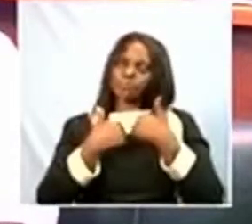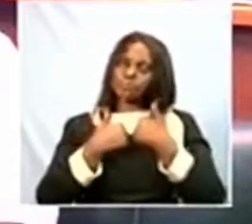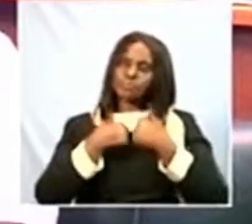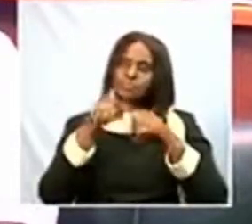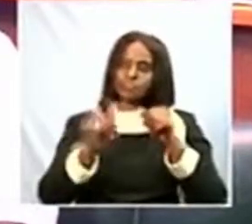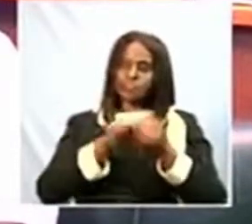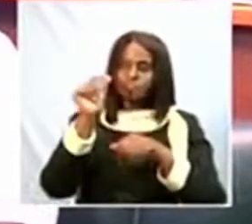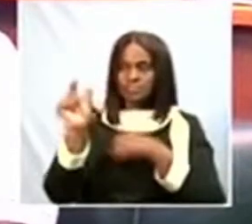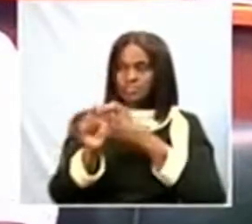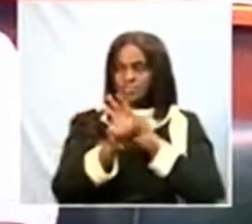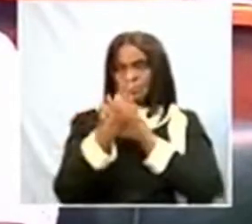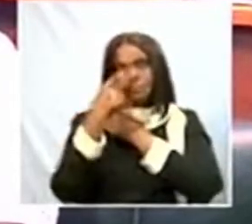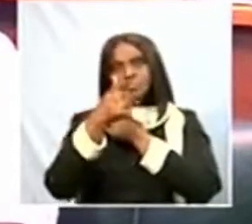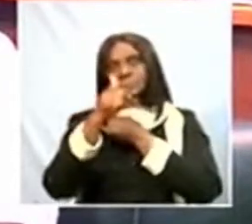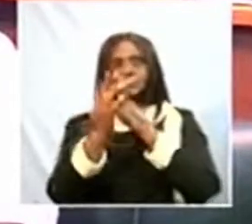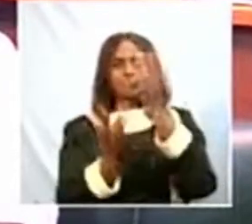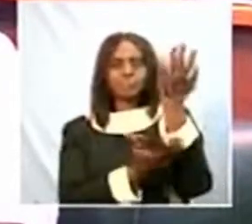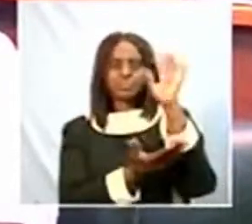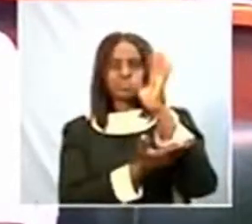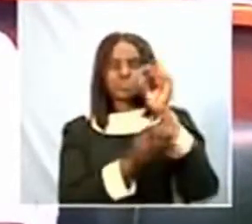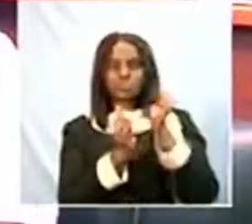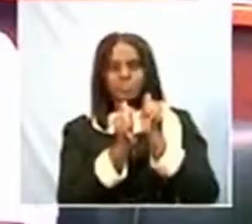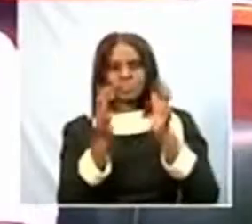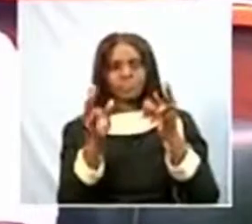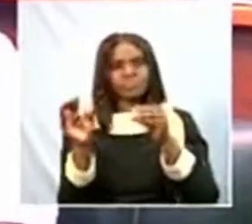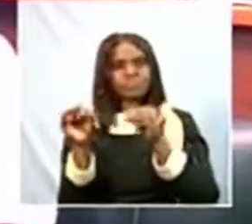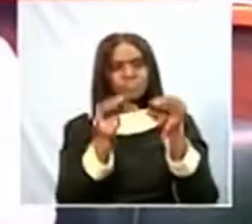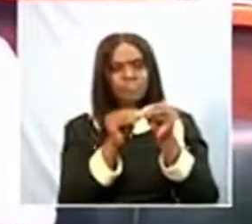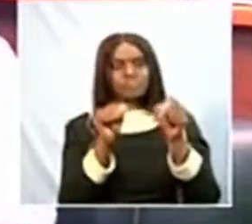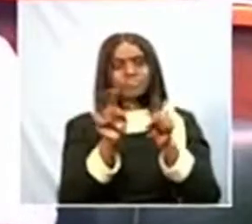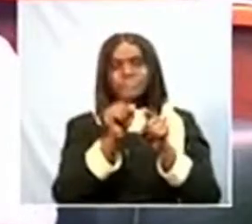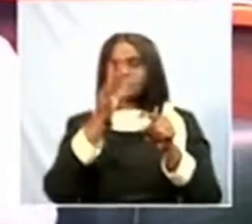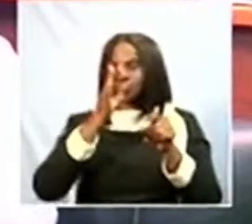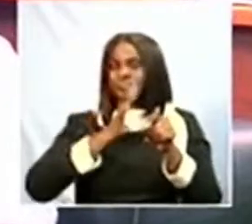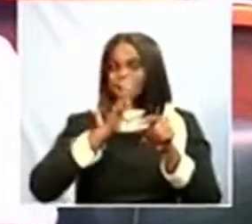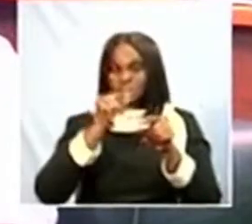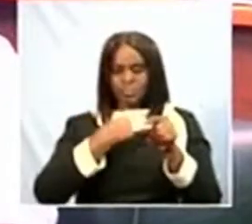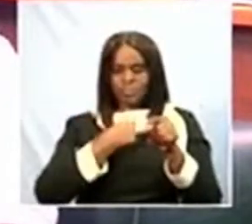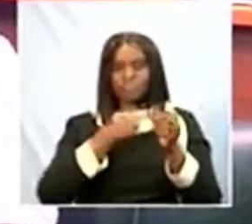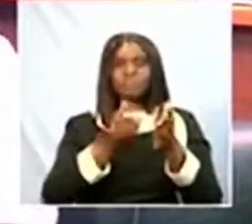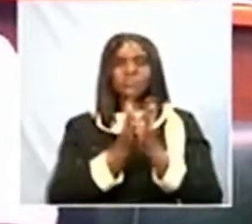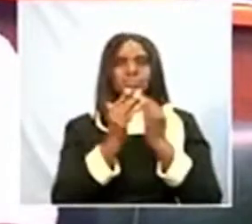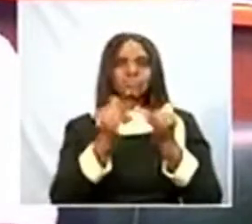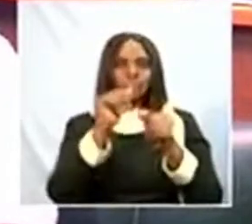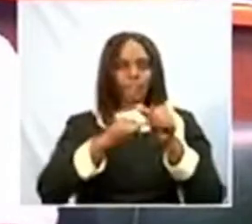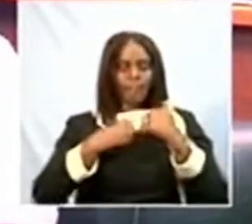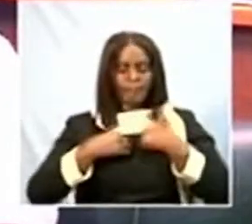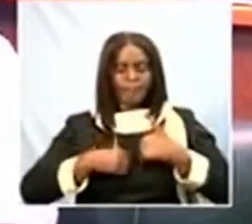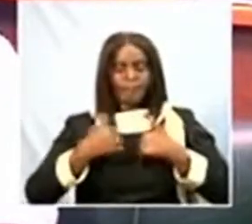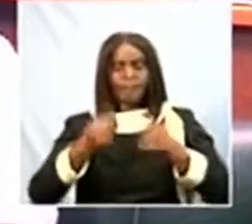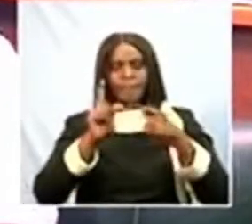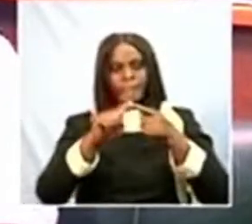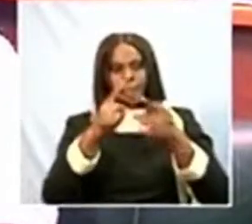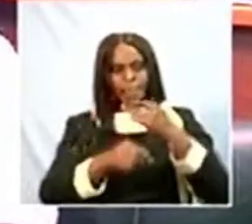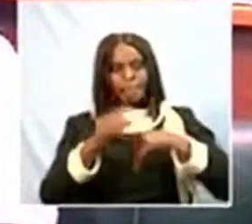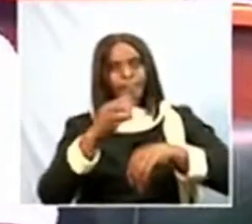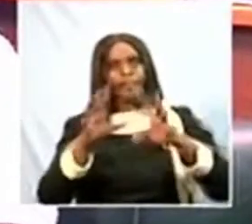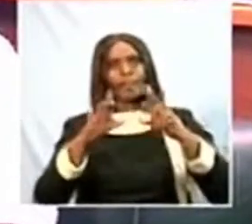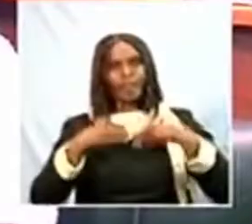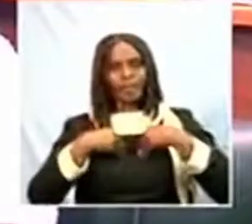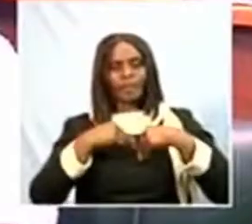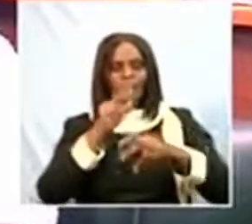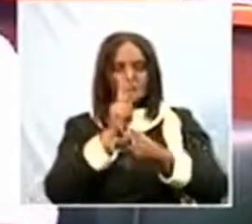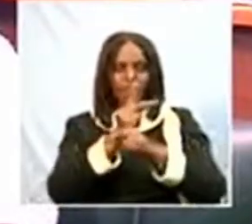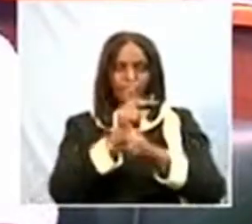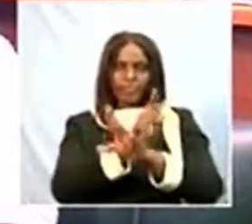every individual who cuts down trees without replacement. Madam Speaker, I'm also urging everyone, Madam Speaker, to embrace the Keep